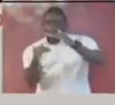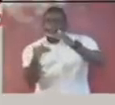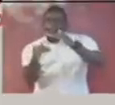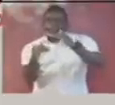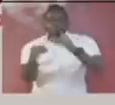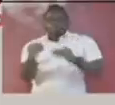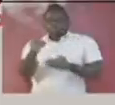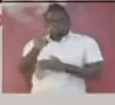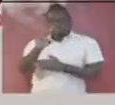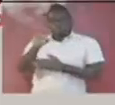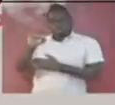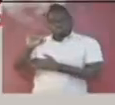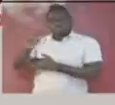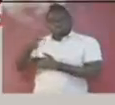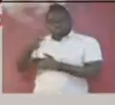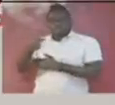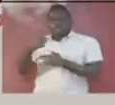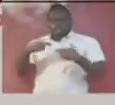about